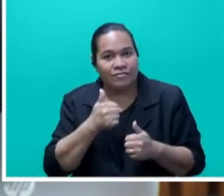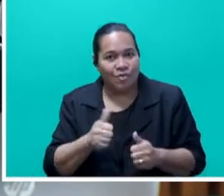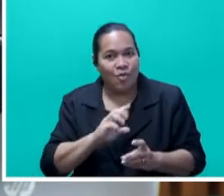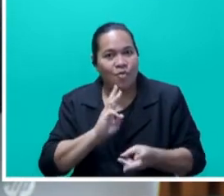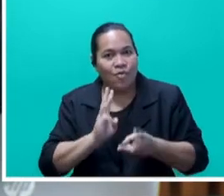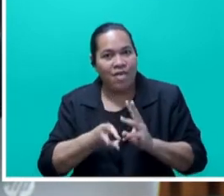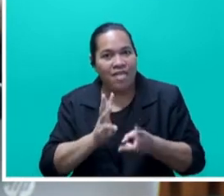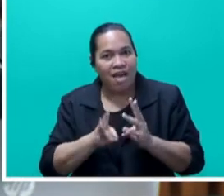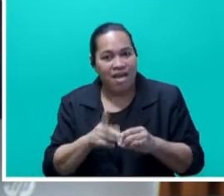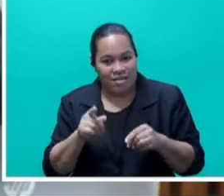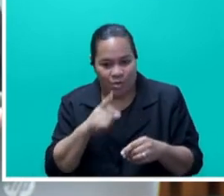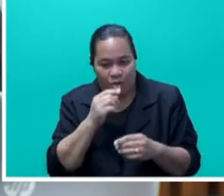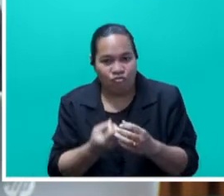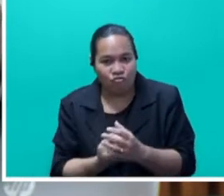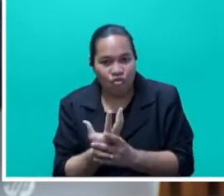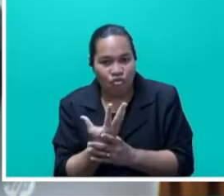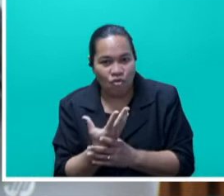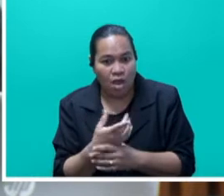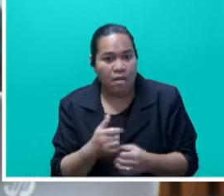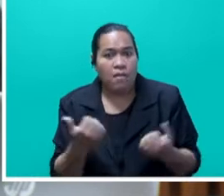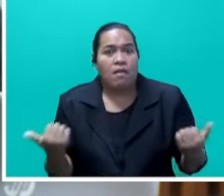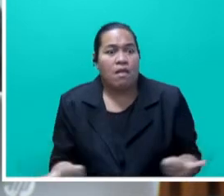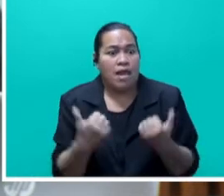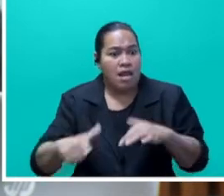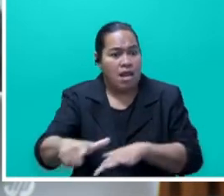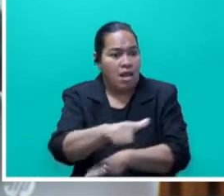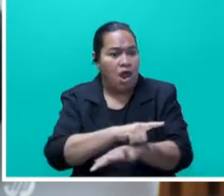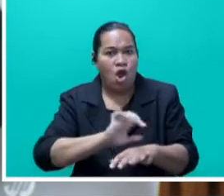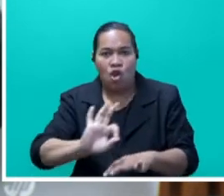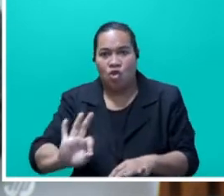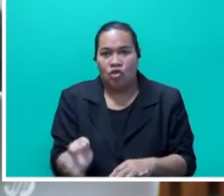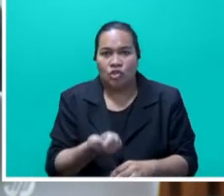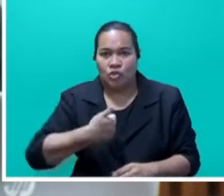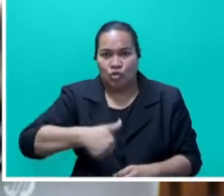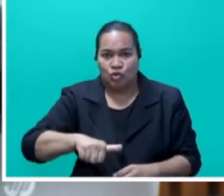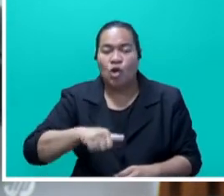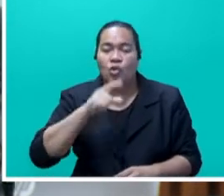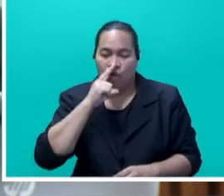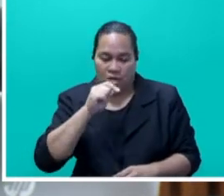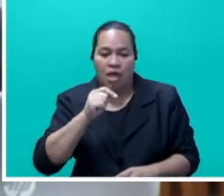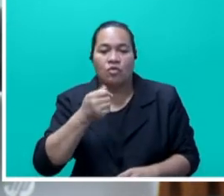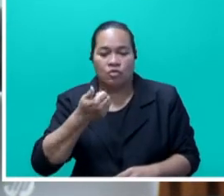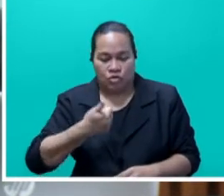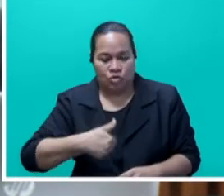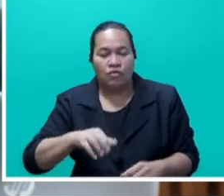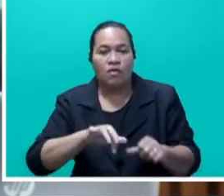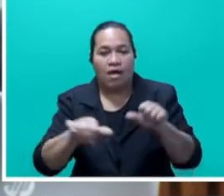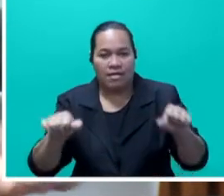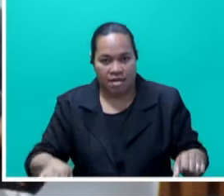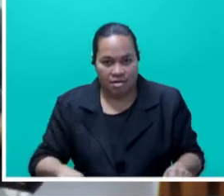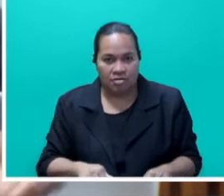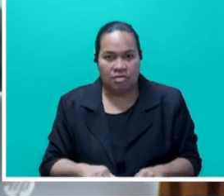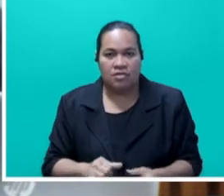the large, vast amount of land still unutilized and has the potential to bring it under agriculture.